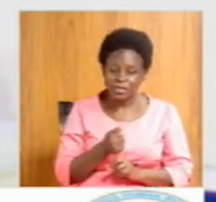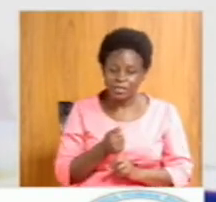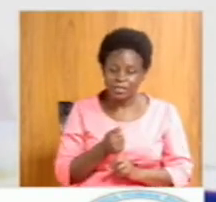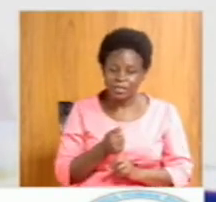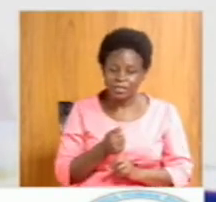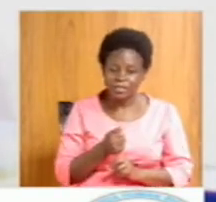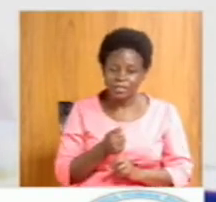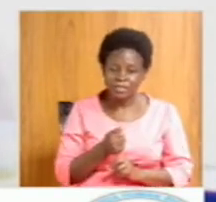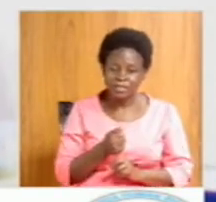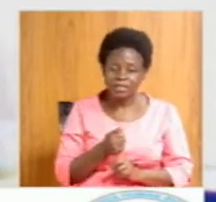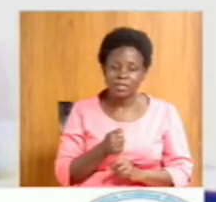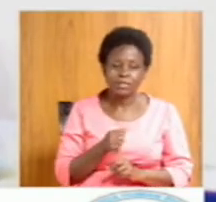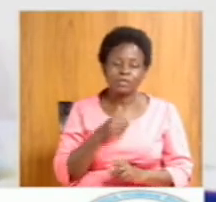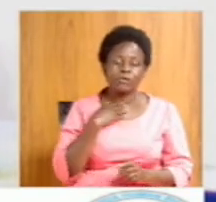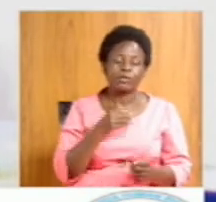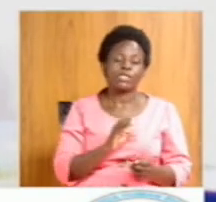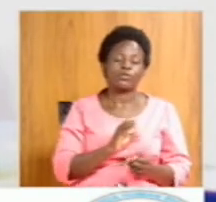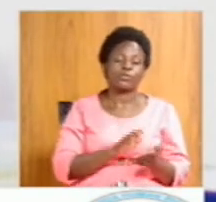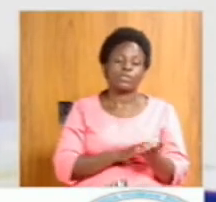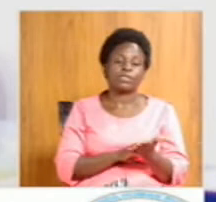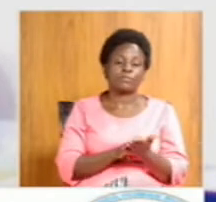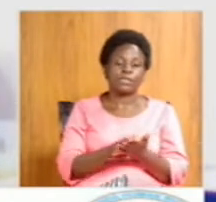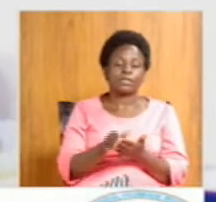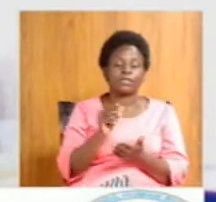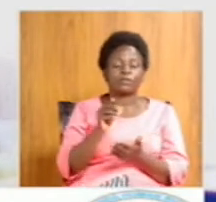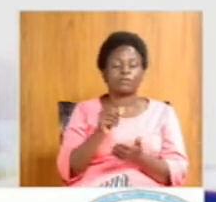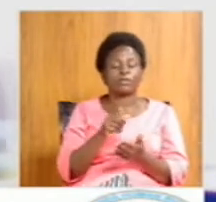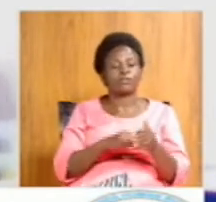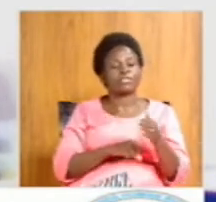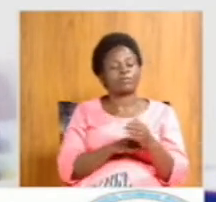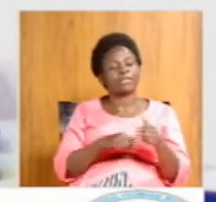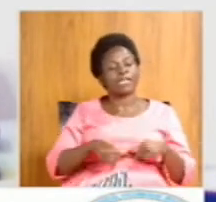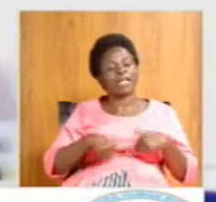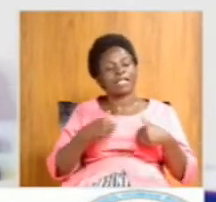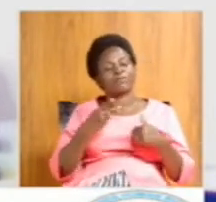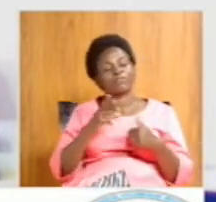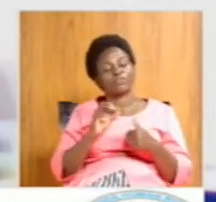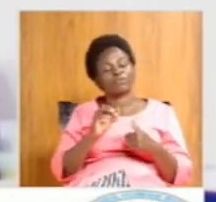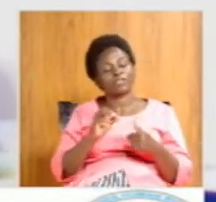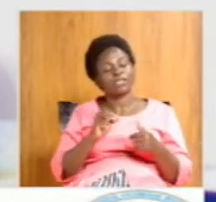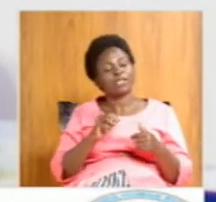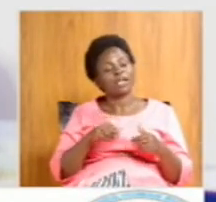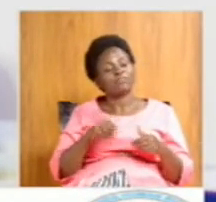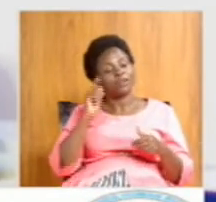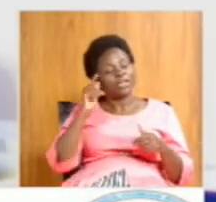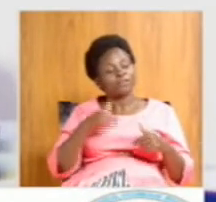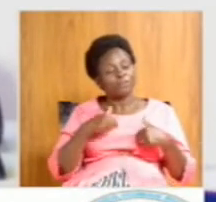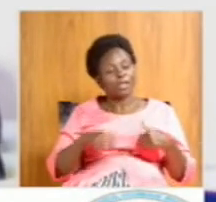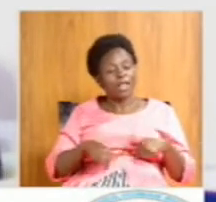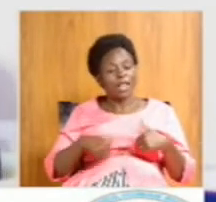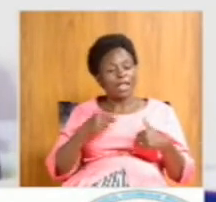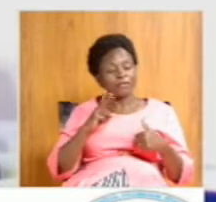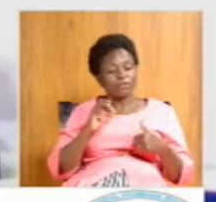is we need to spend the little money on supporting livelihoods and for me livelihoods is I'm not